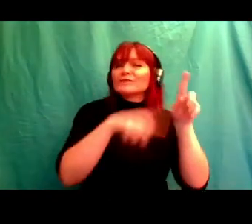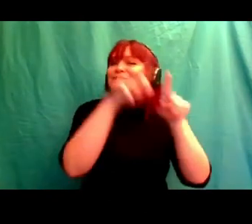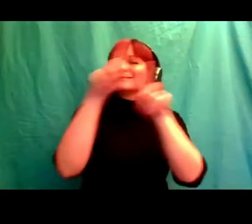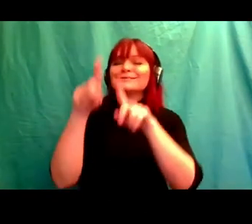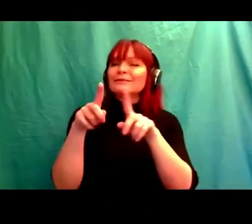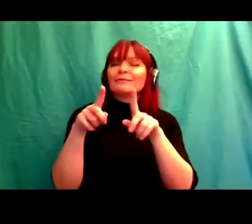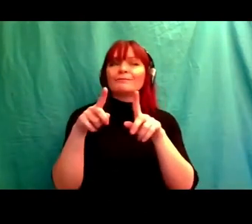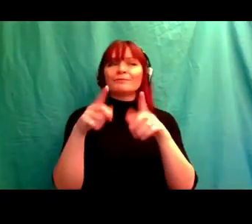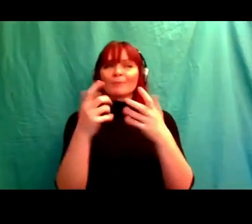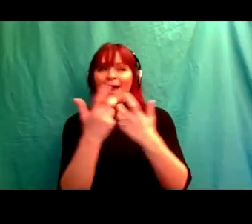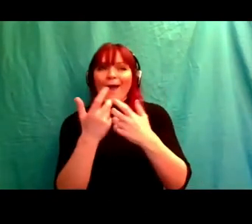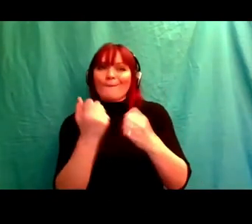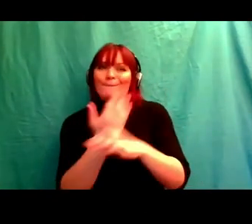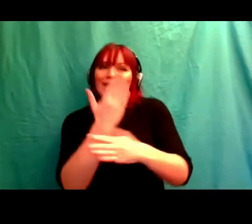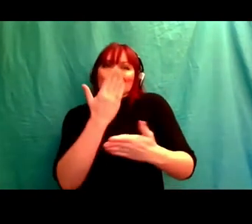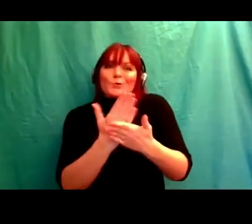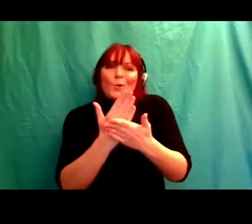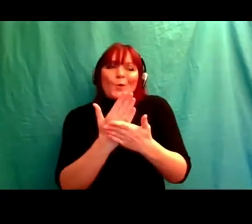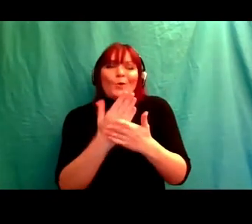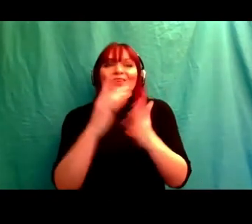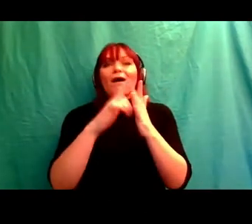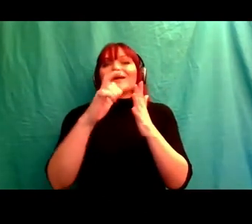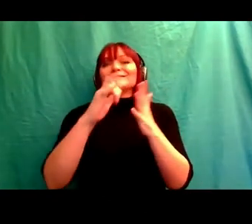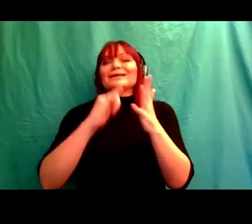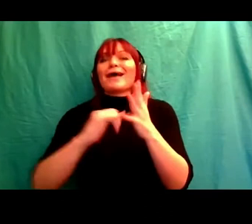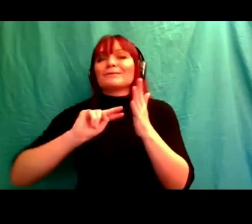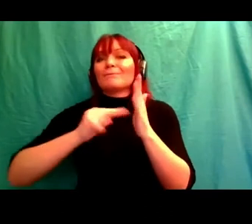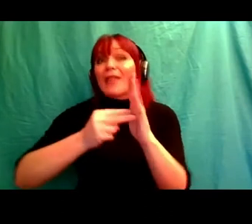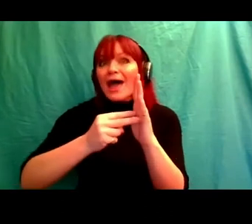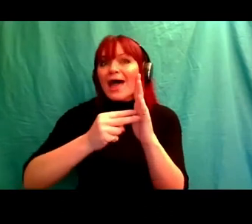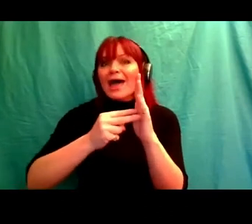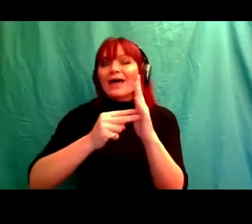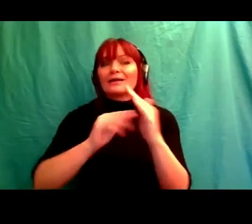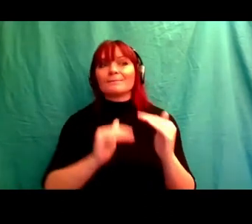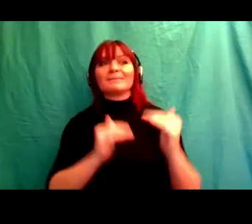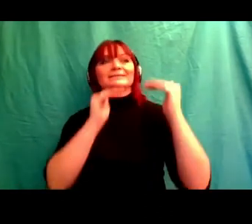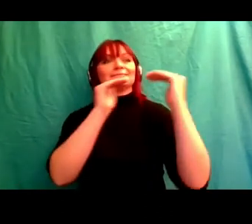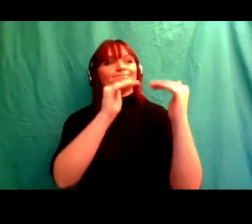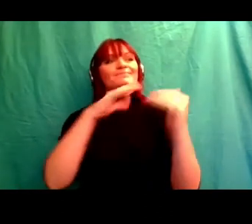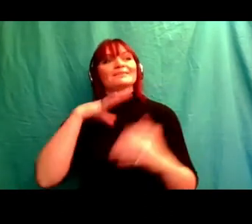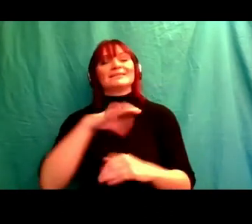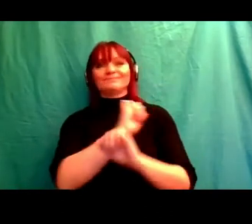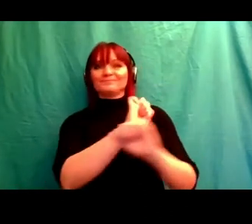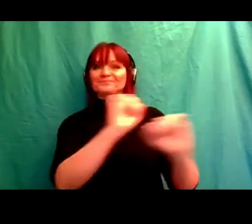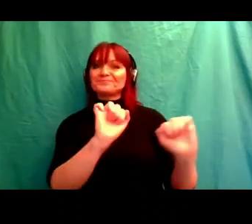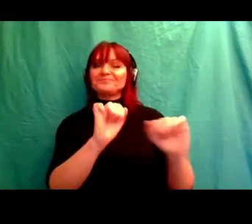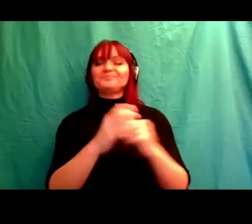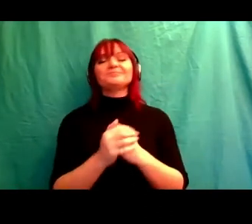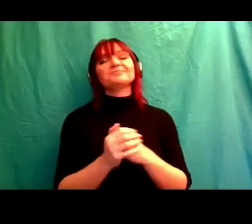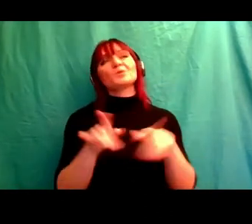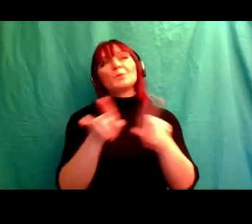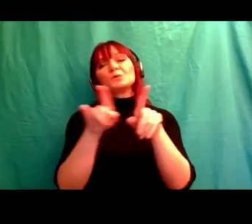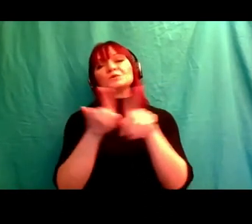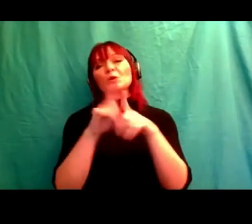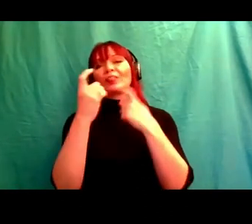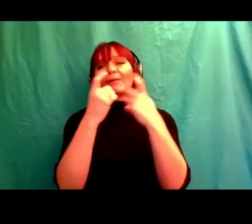sure the ICS plan reflects the needs of carers, and in particular is building from what assets are there in the